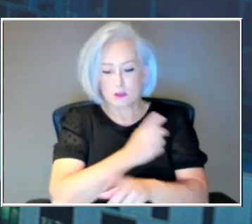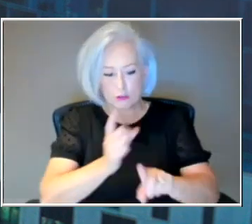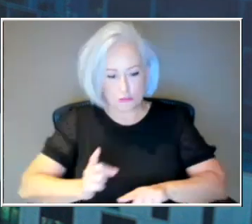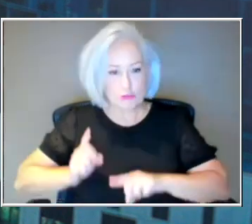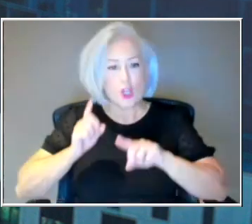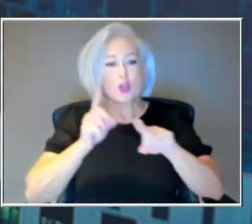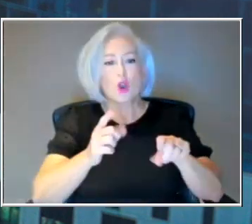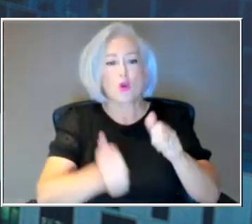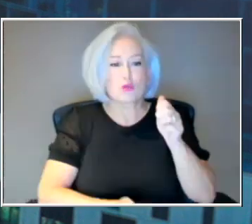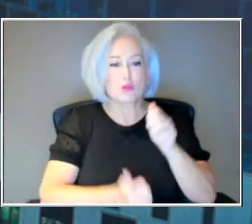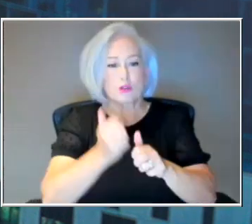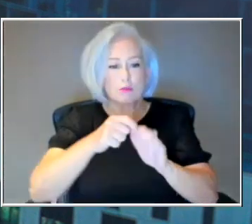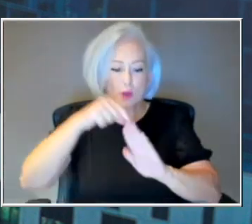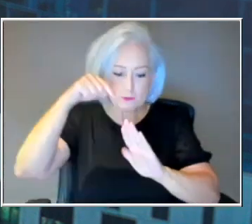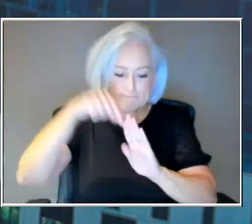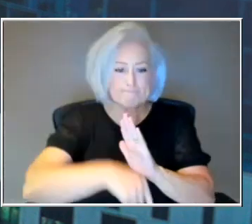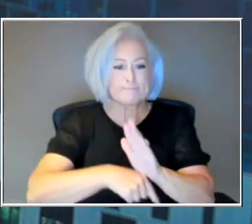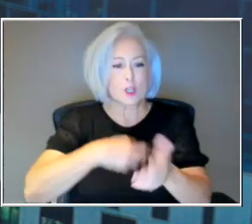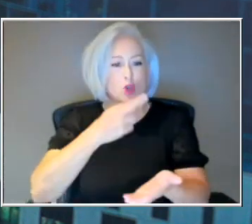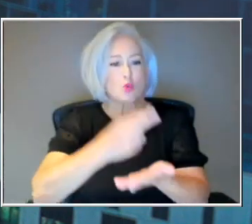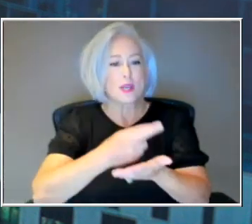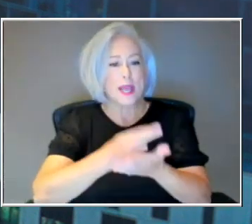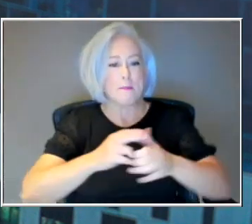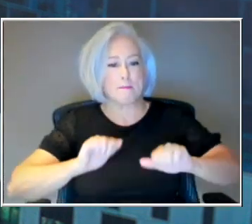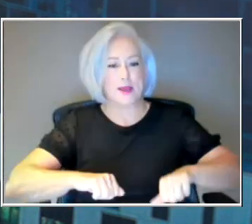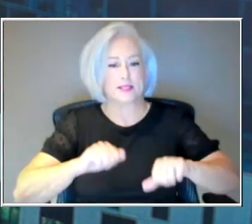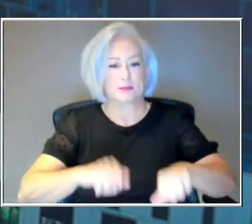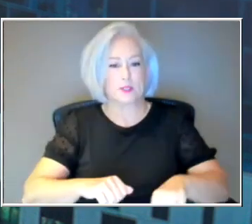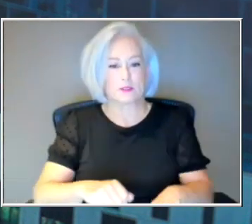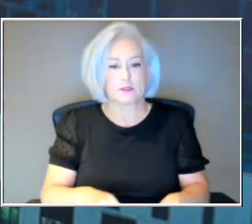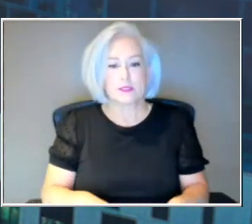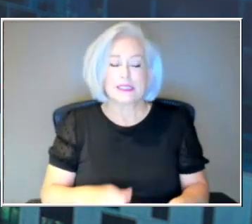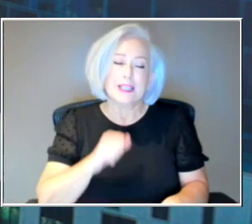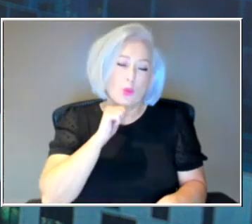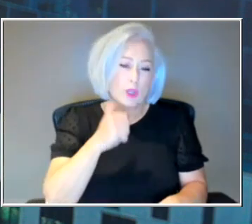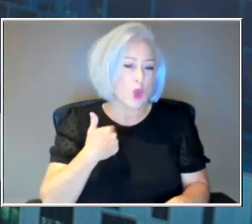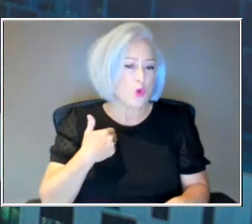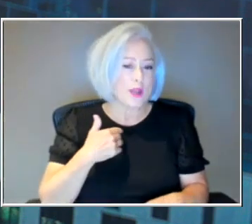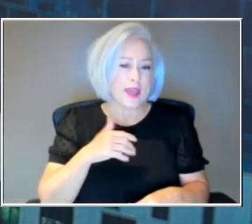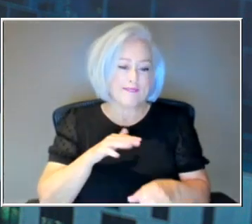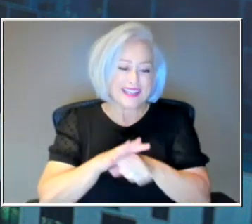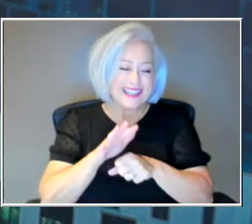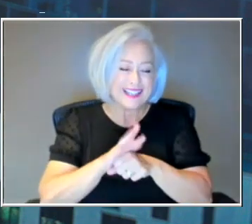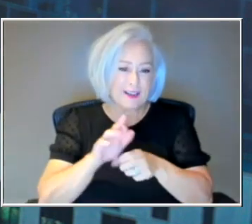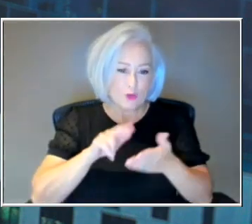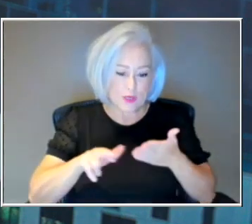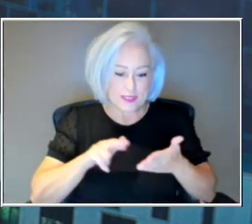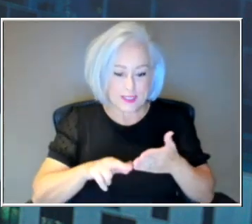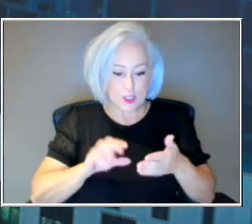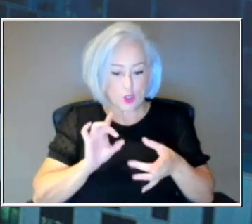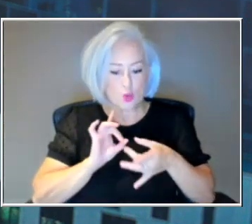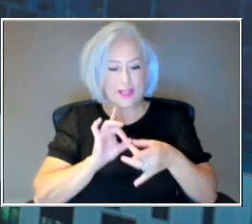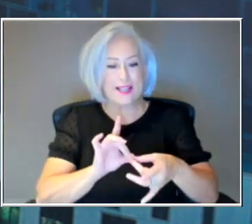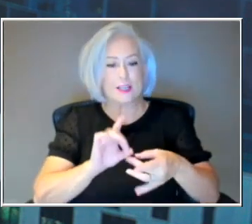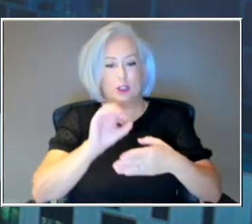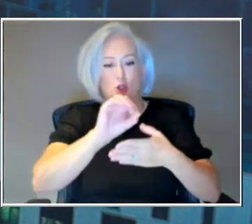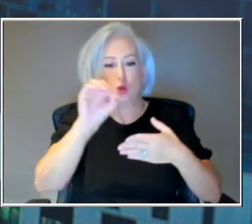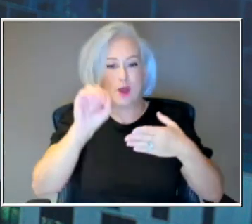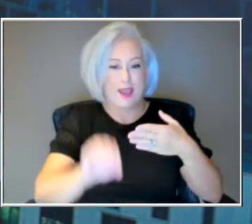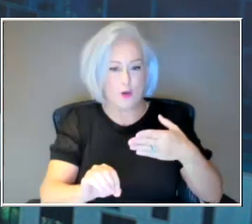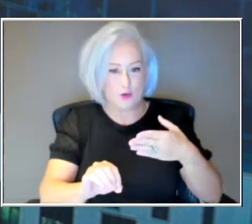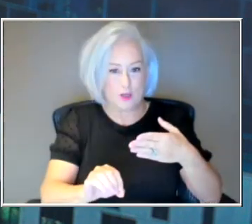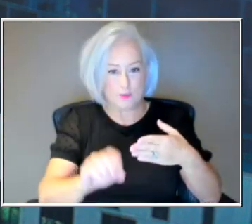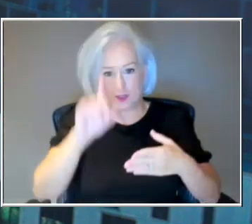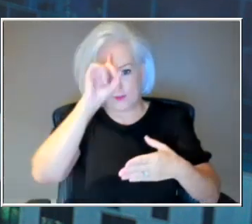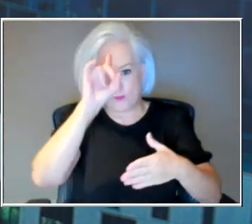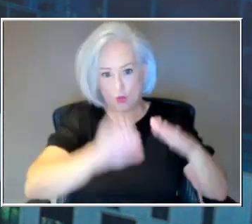from. We don't have as much research when it comes to stroke rehabilitation outcomes, at least as much as there is